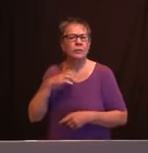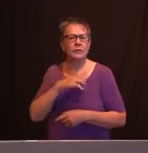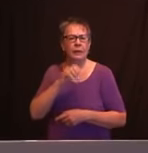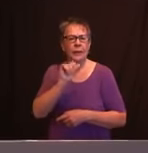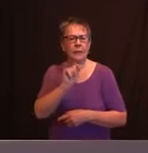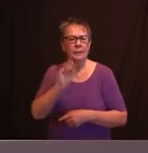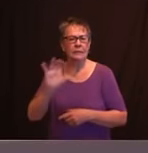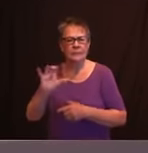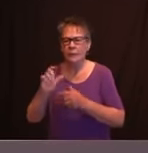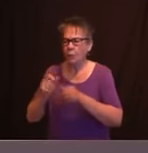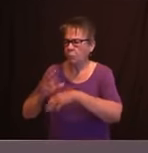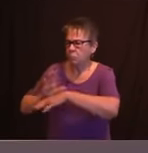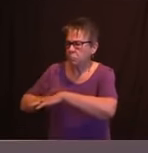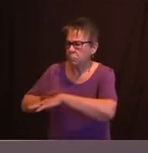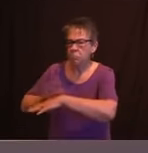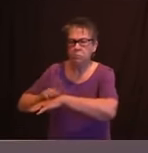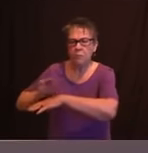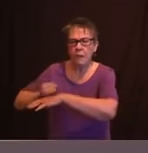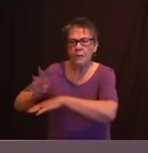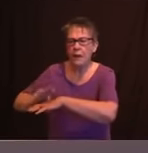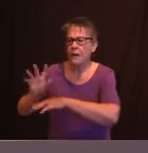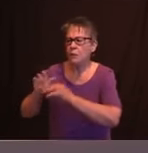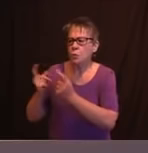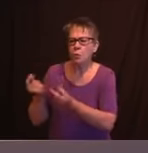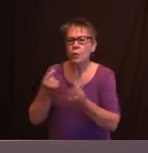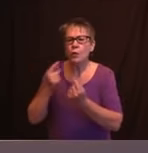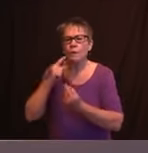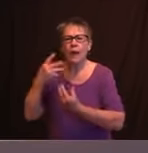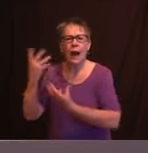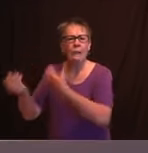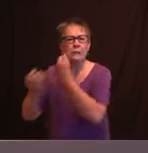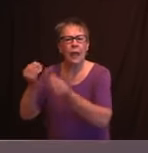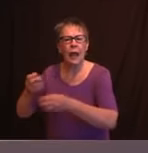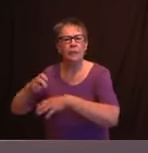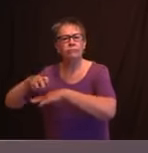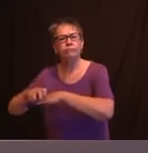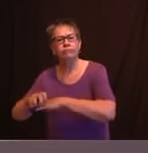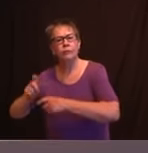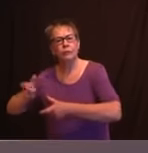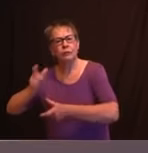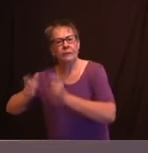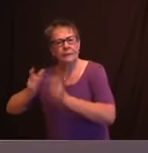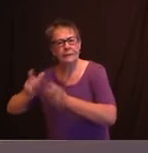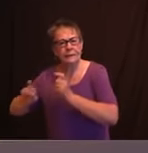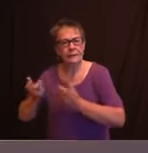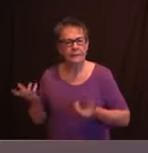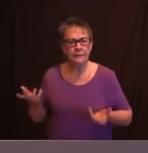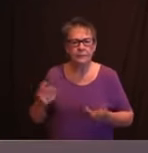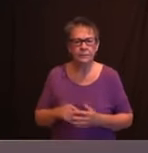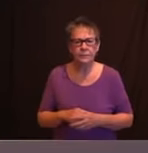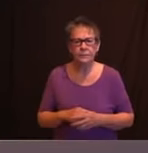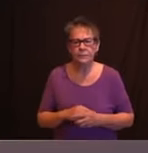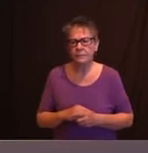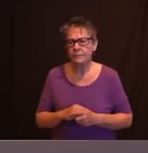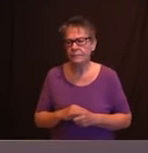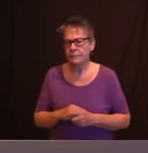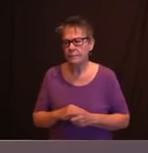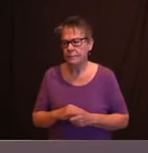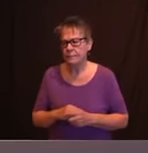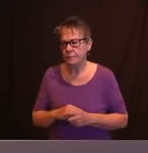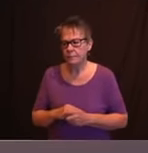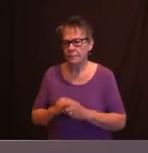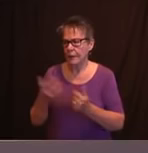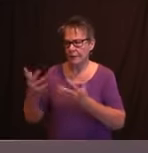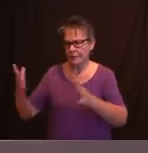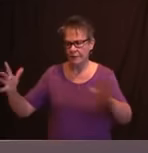as I do every day, Judy, for your leadership, including the courage to initiate this report, which is going to have